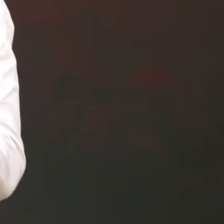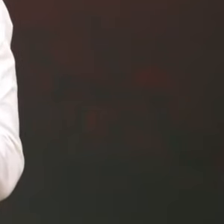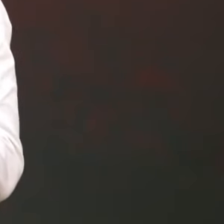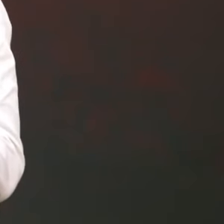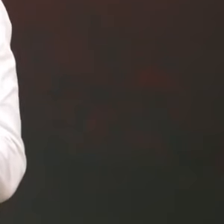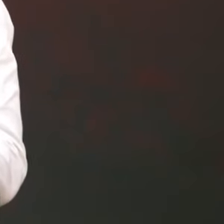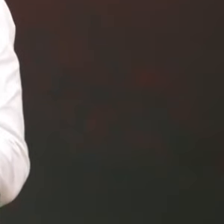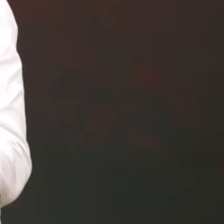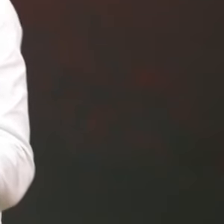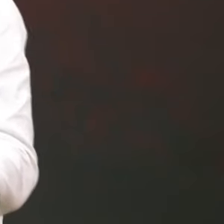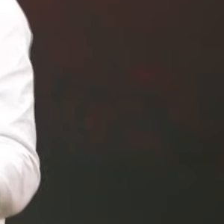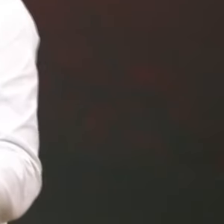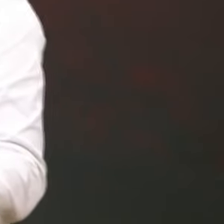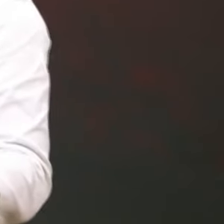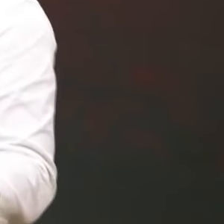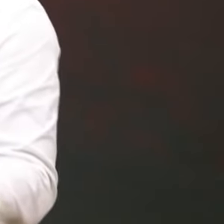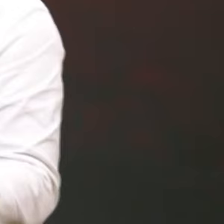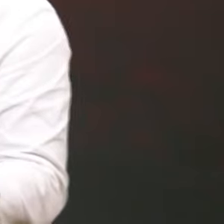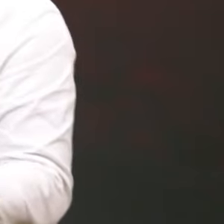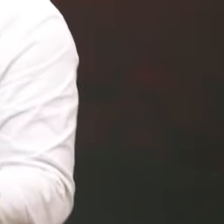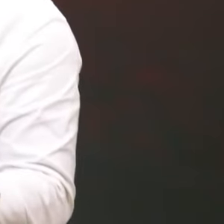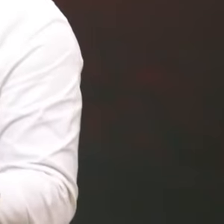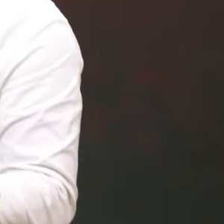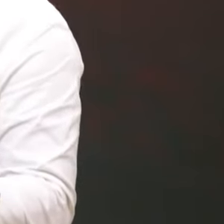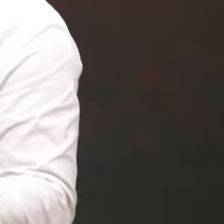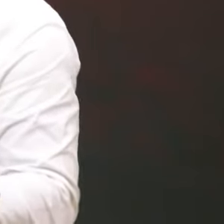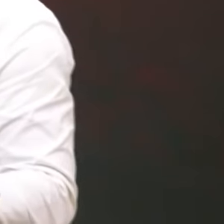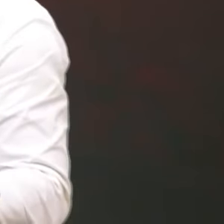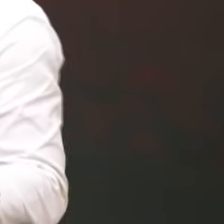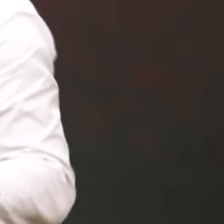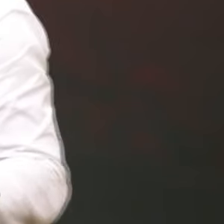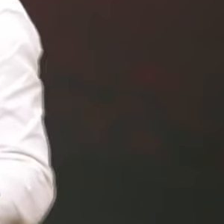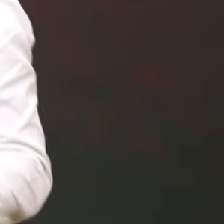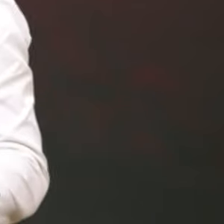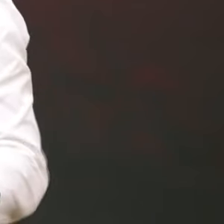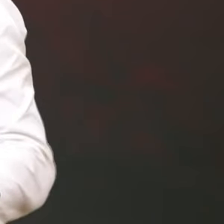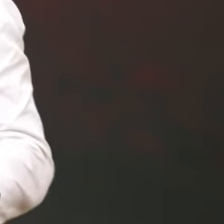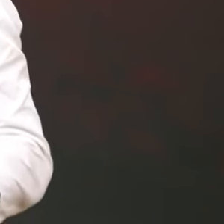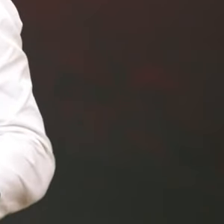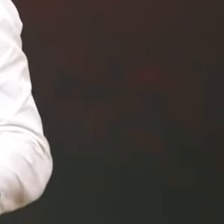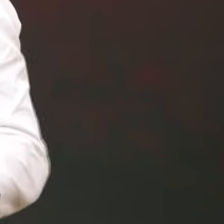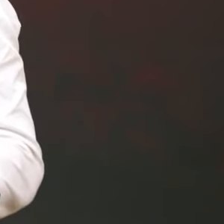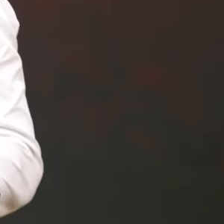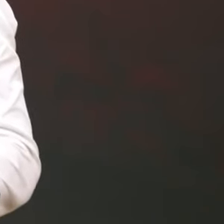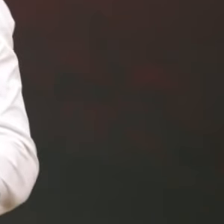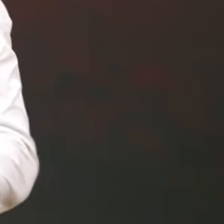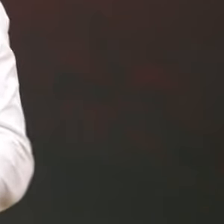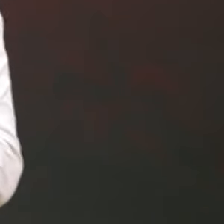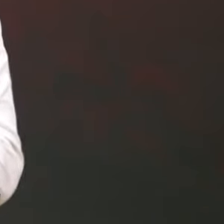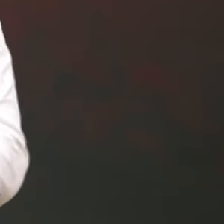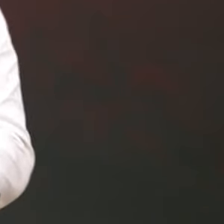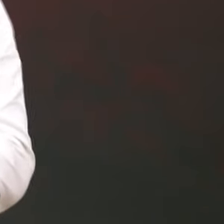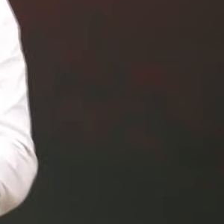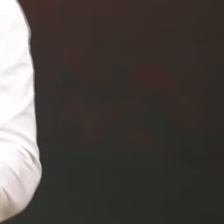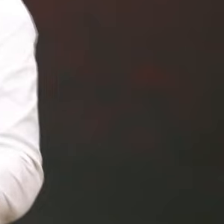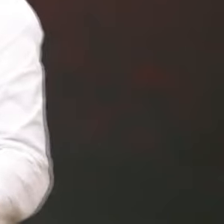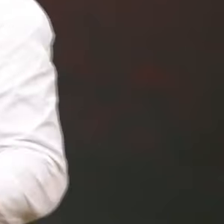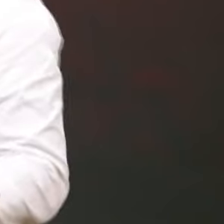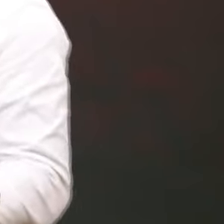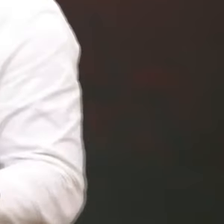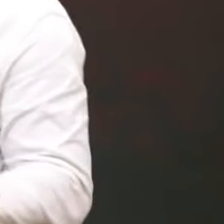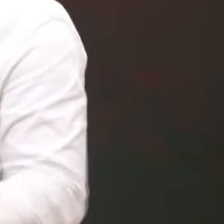glory and praise. Blessings and honor and glory and praise